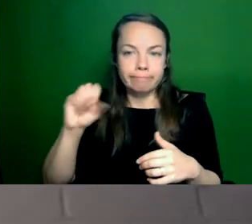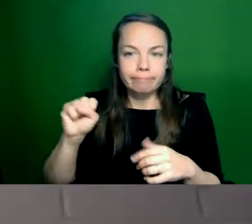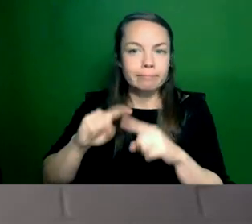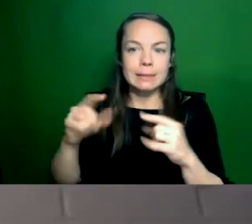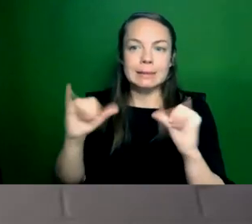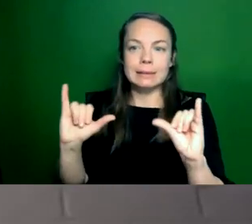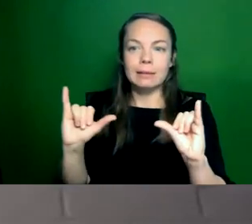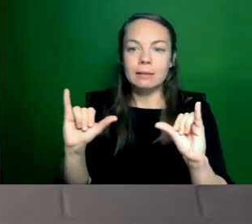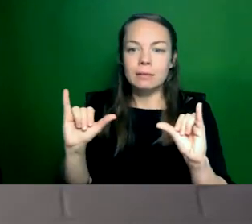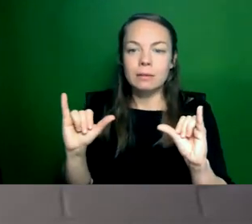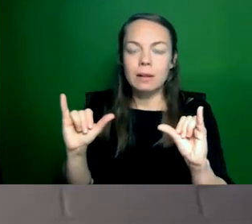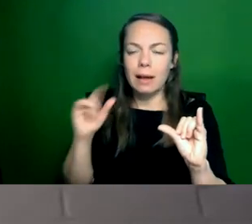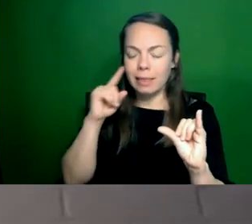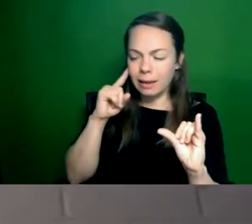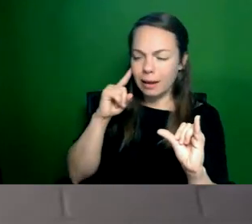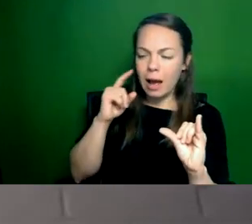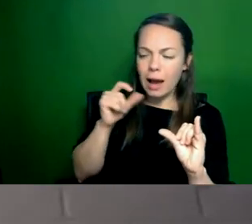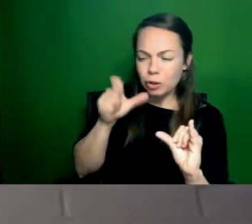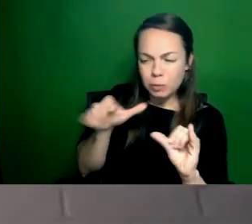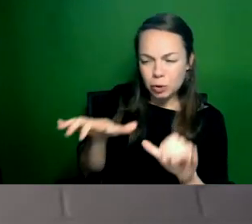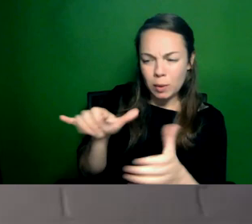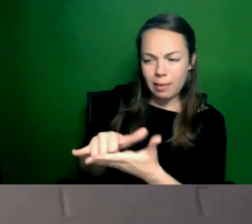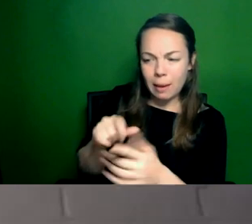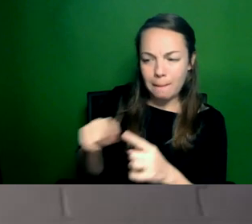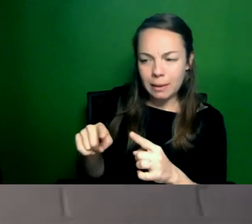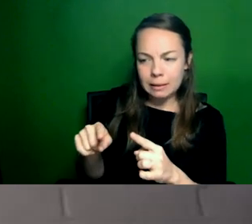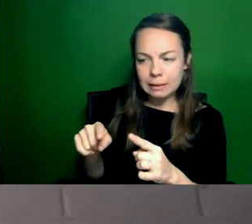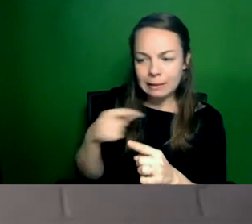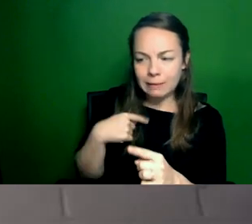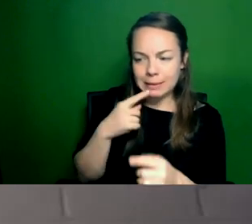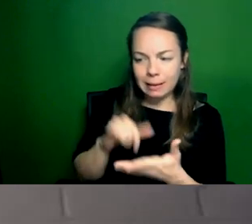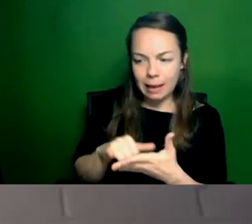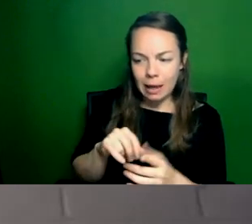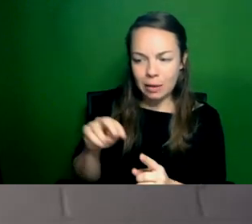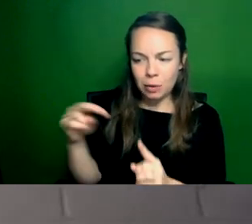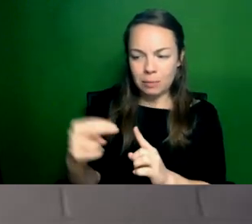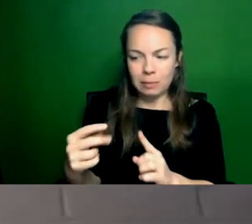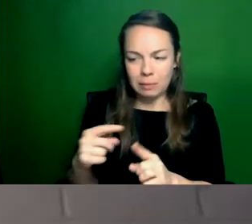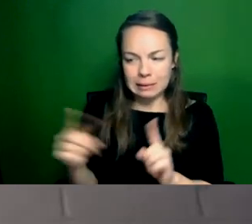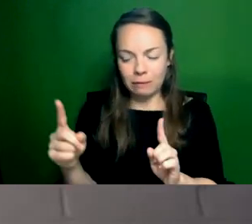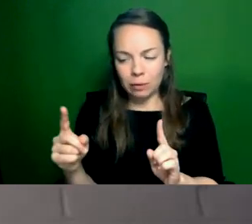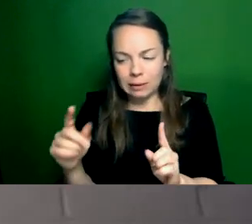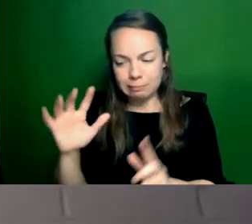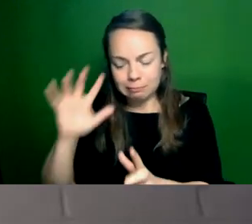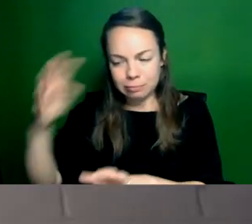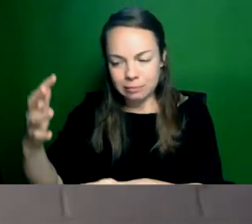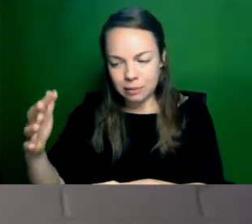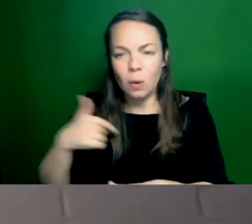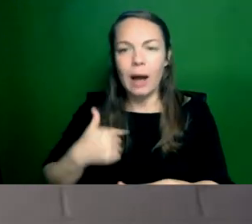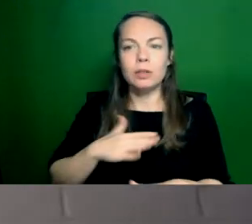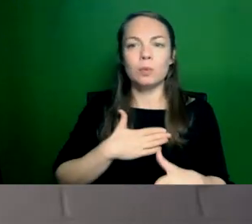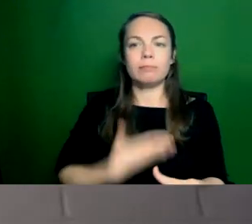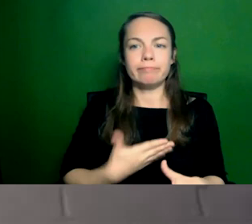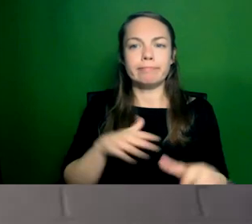doing this, but you know what, if I say something about this, then I'm going to be looked at differently. So you know what, I'm just going to go along with this, because this is what everybody needs to do.